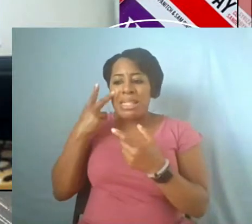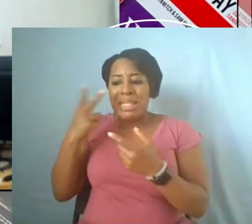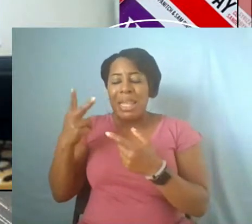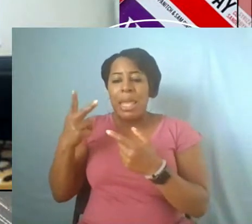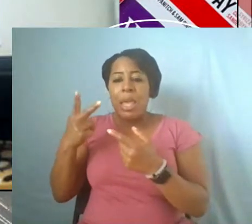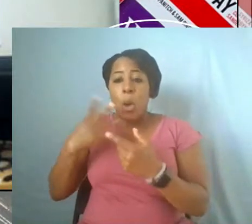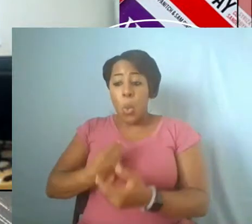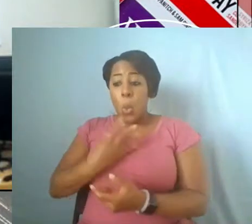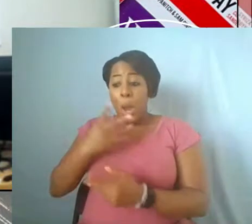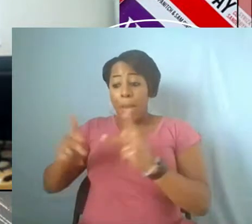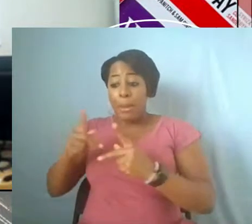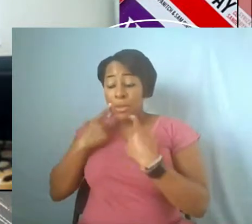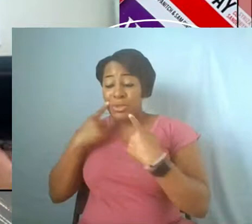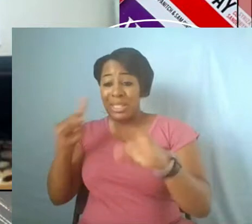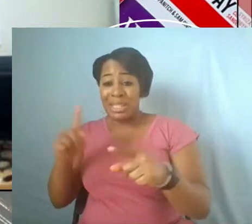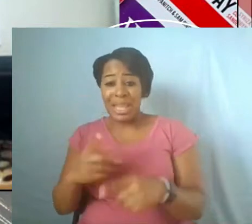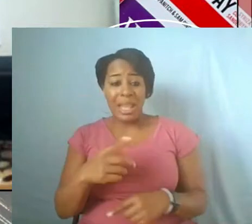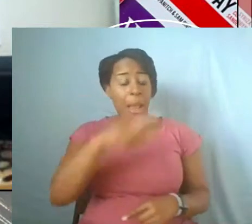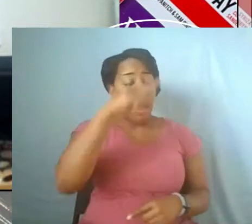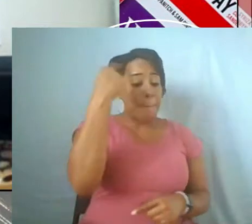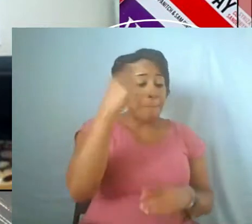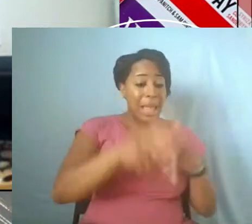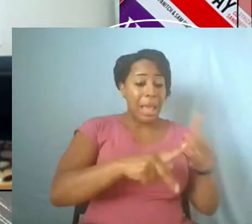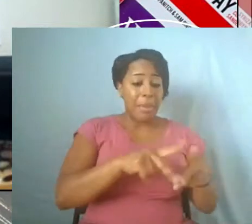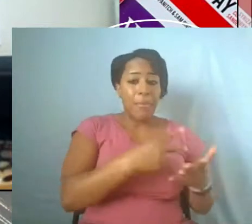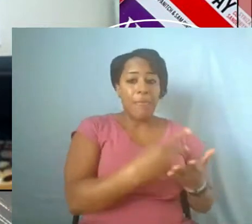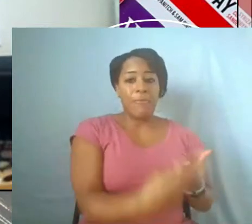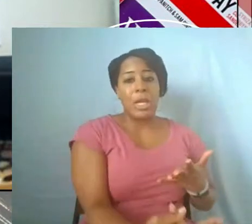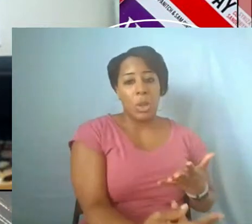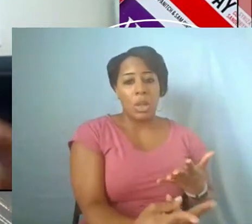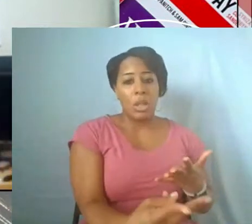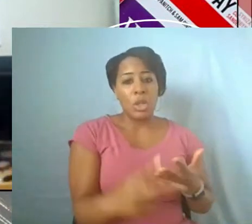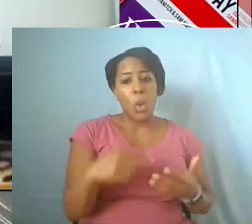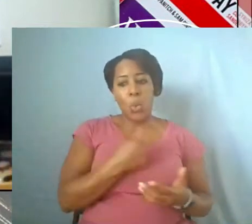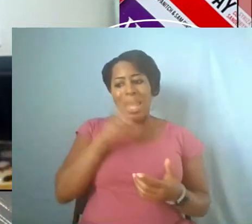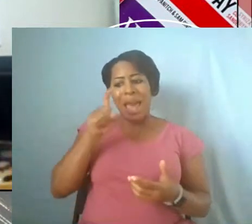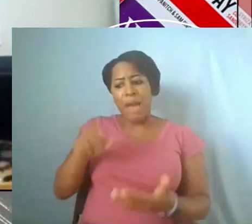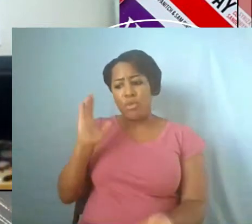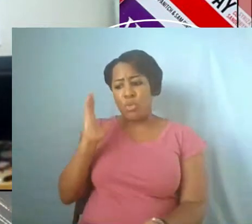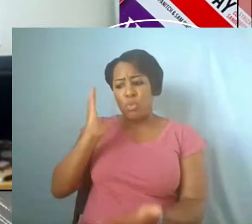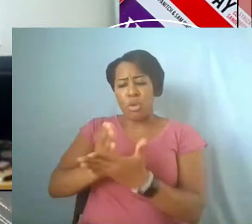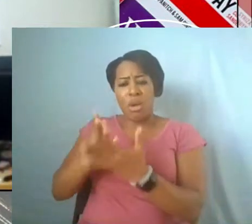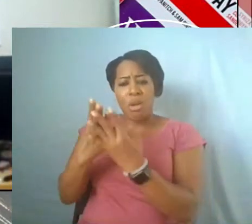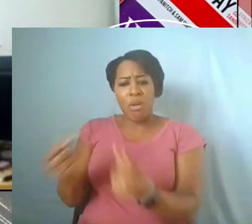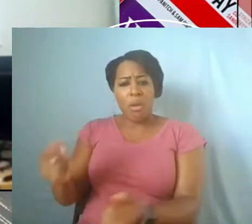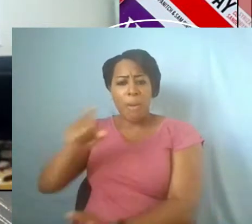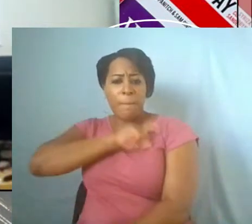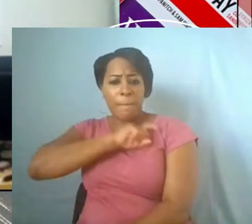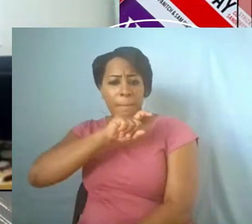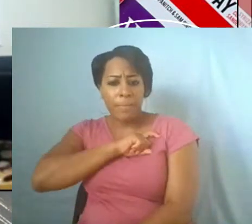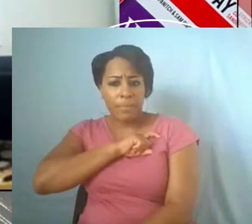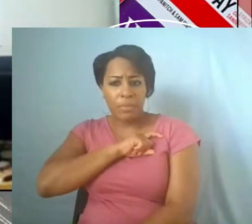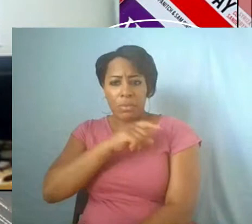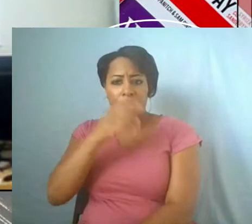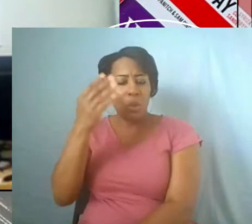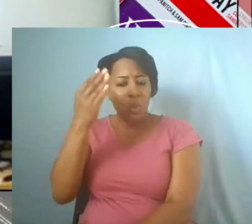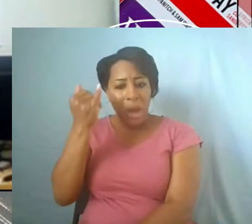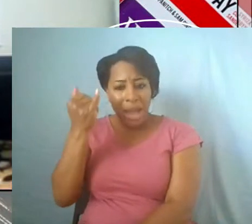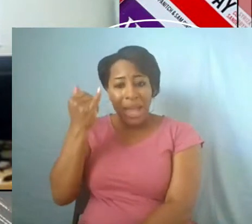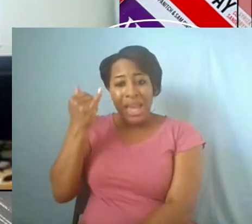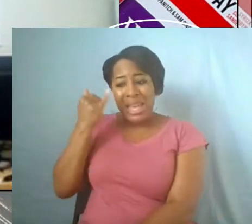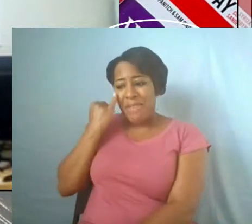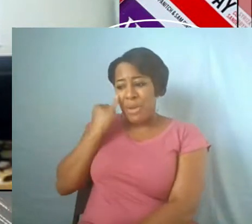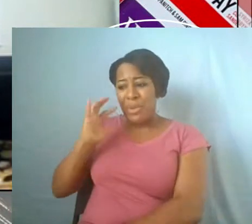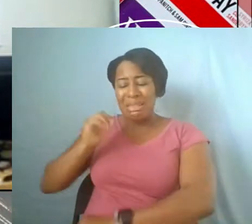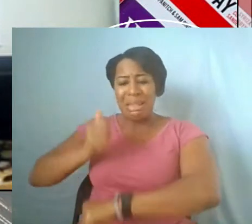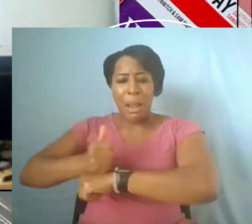fail. So we have to abolish the police, because if it's founded on that premise first and foremost,